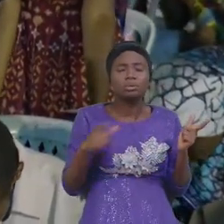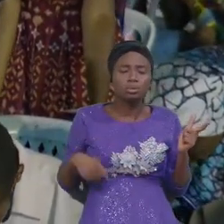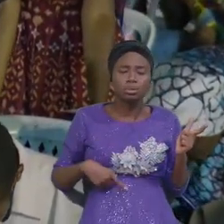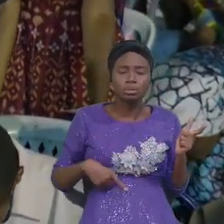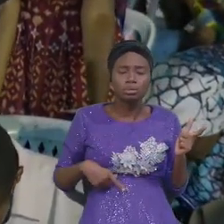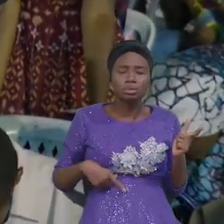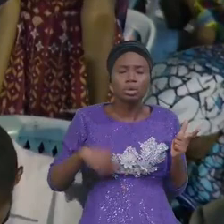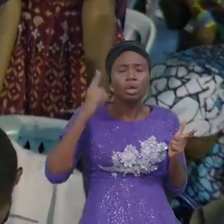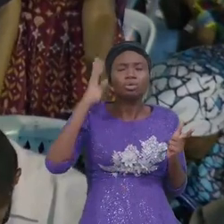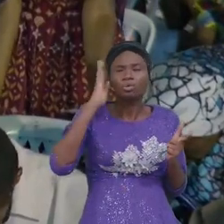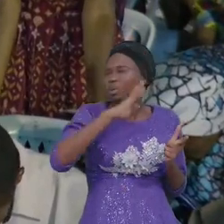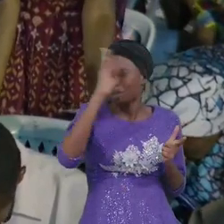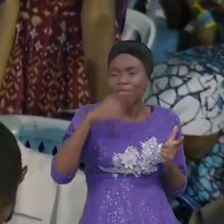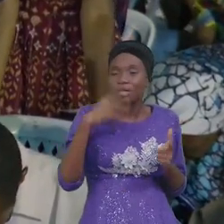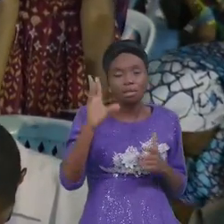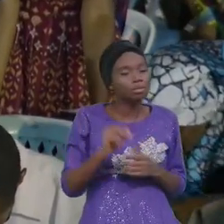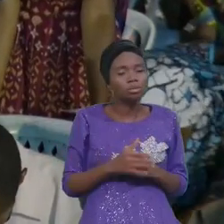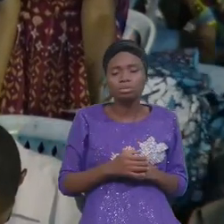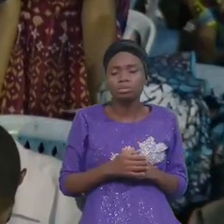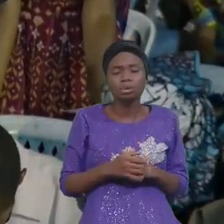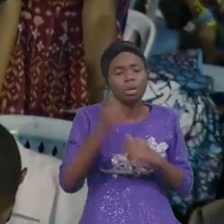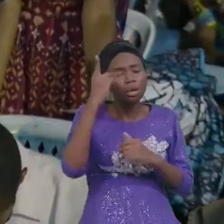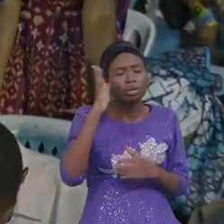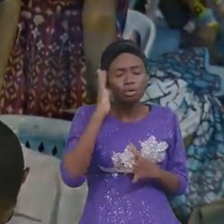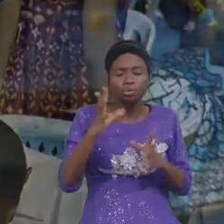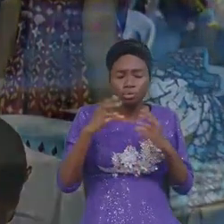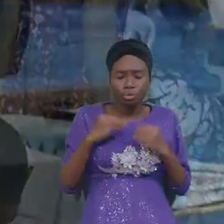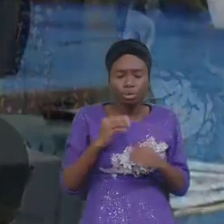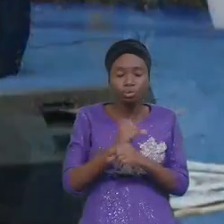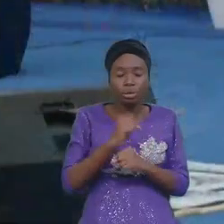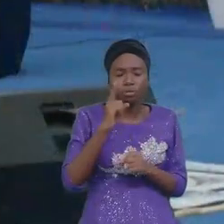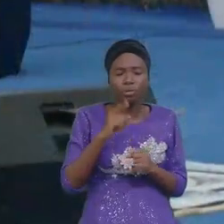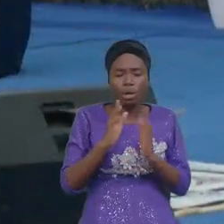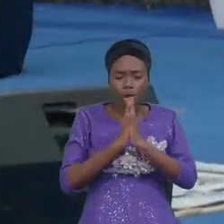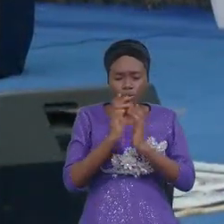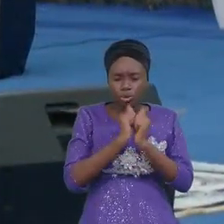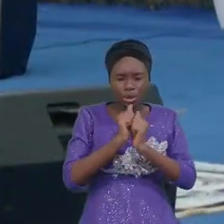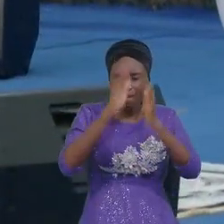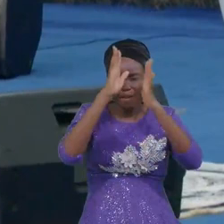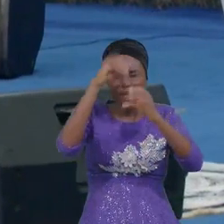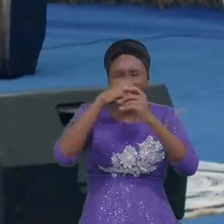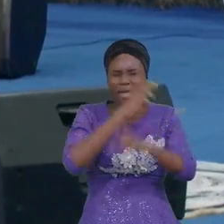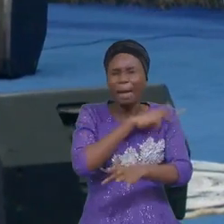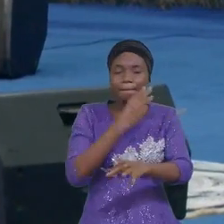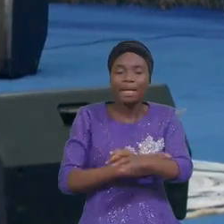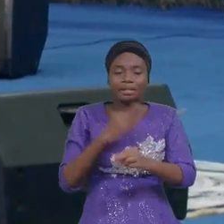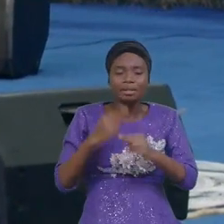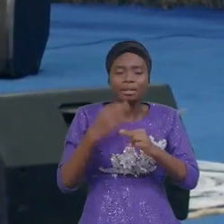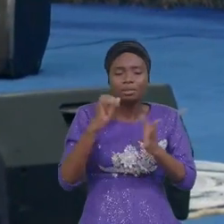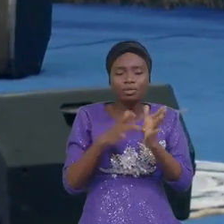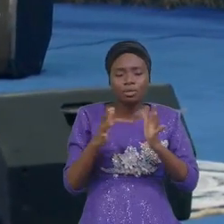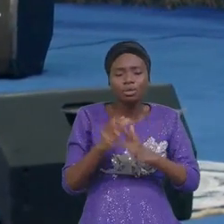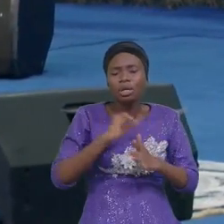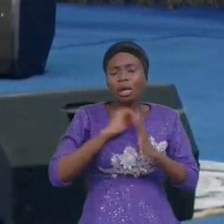never say no. He will receive you just now. Let's pray together. Father, in the mighty name of Jesus, I